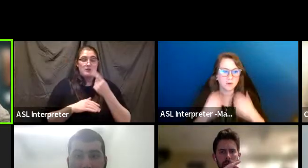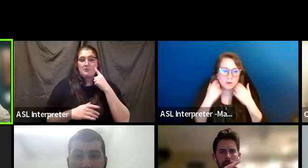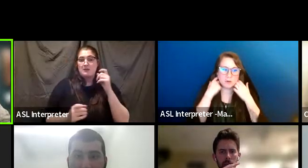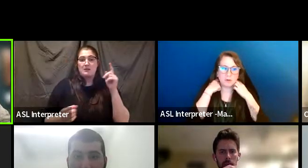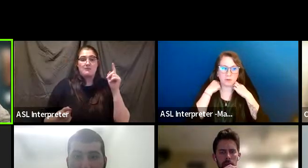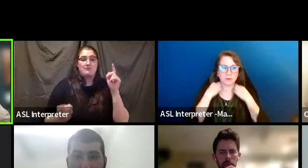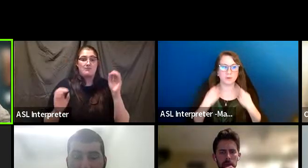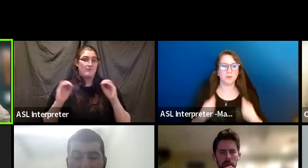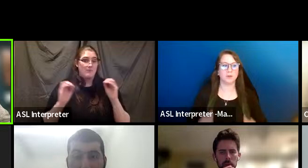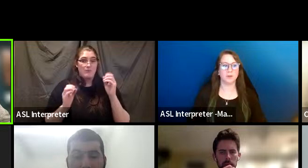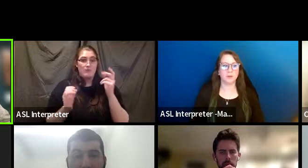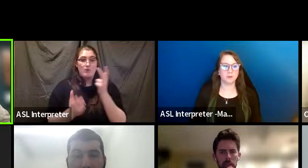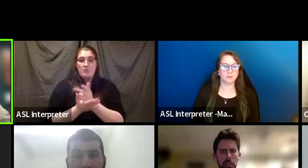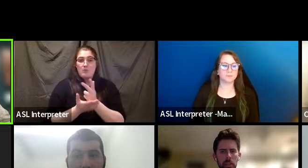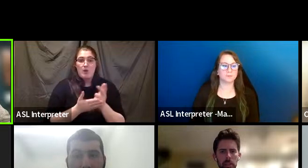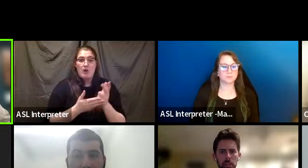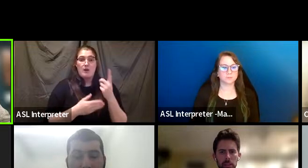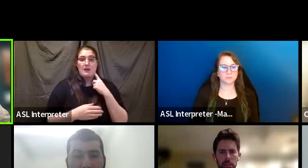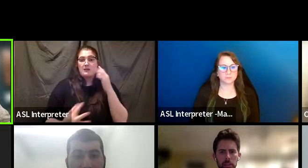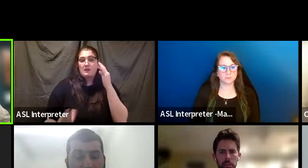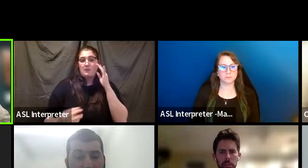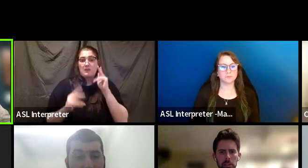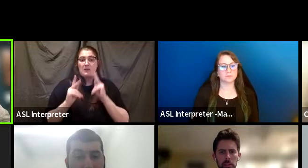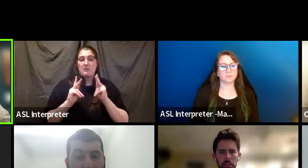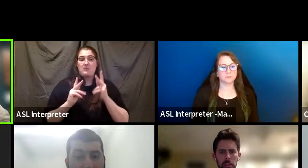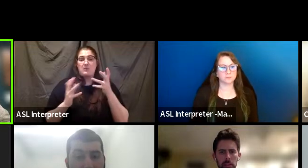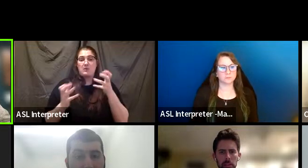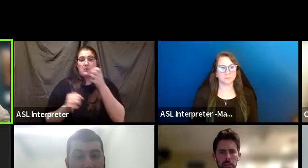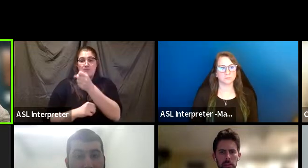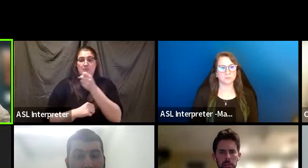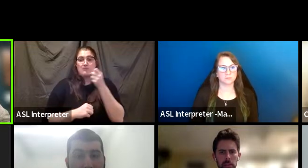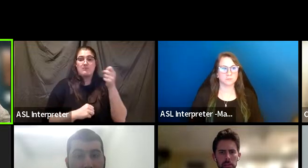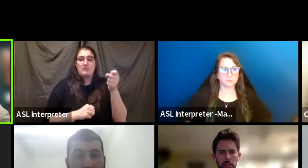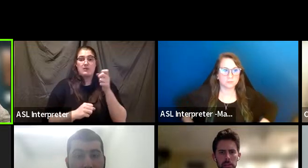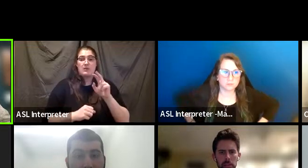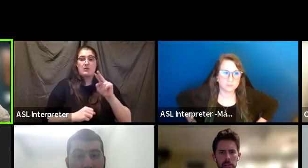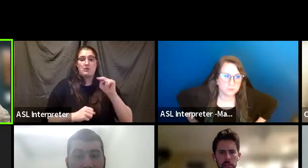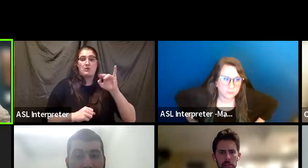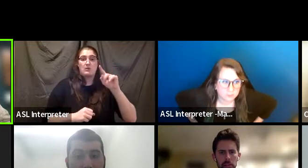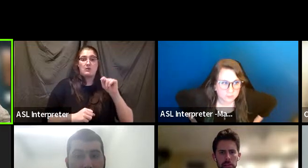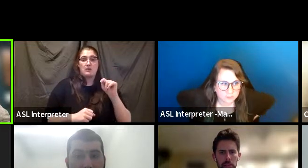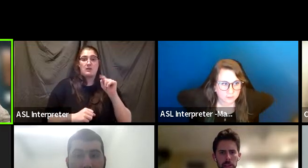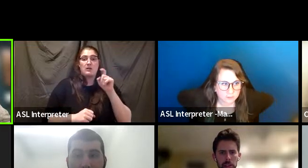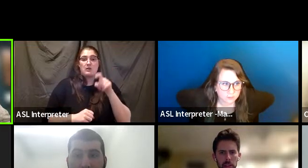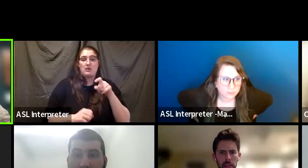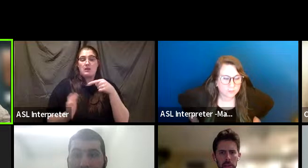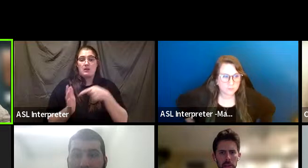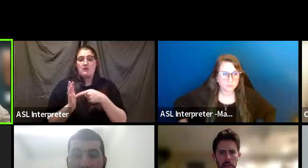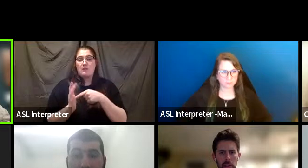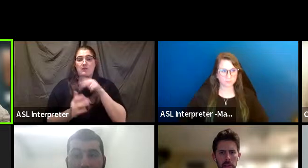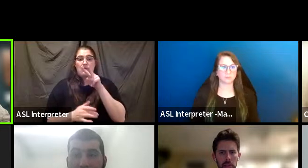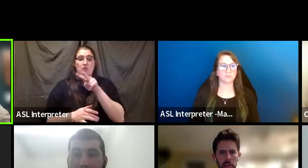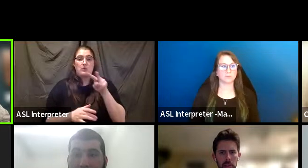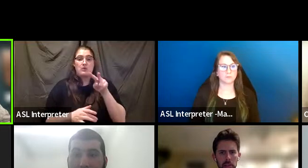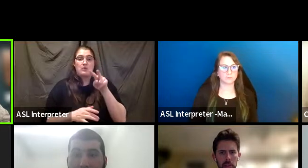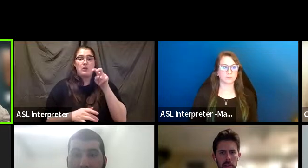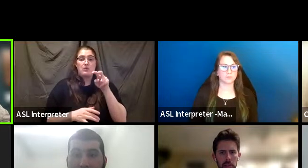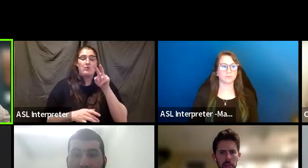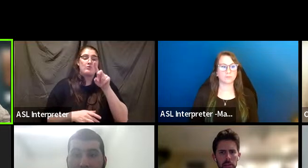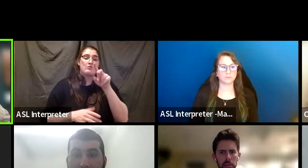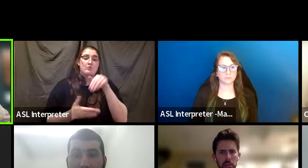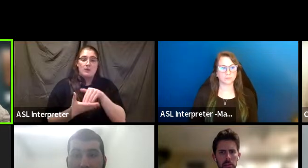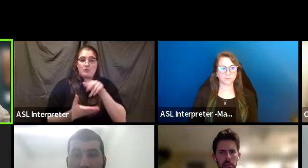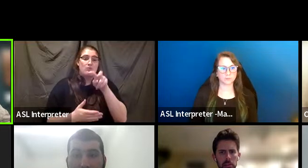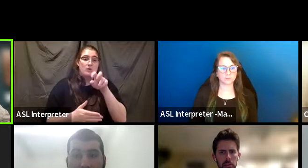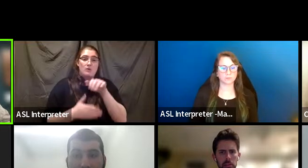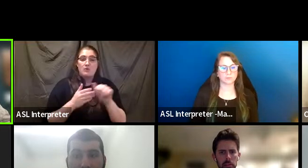those folks that you're probably going to place in those units that can afford the $2,200 that you're going to rent them out for. They need that extra sense